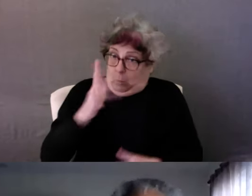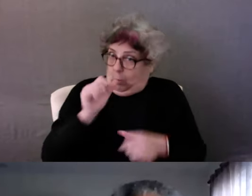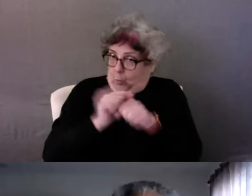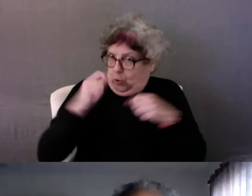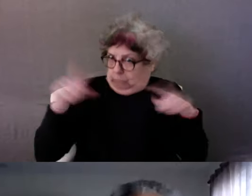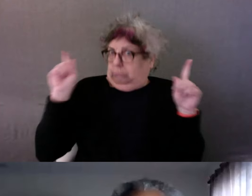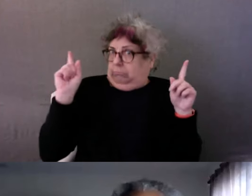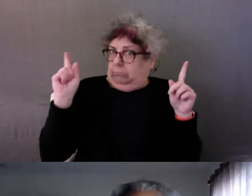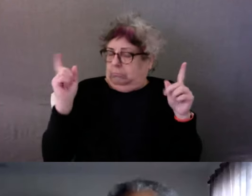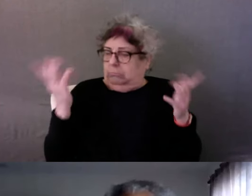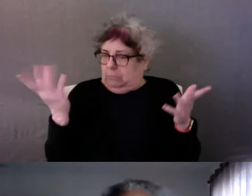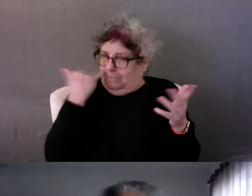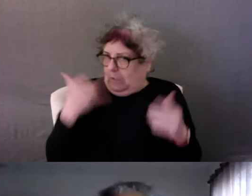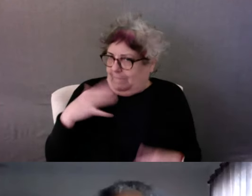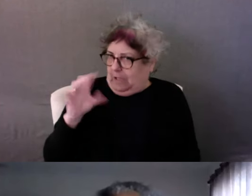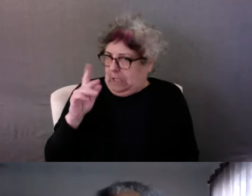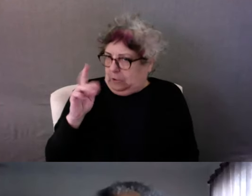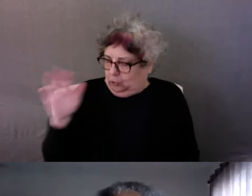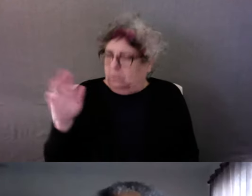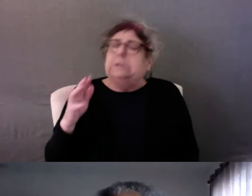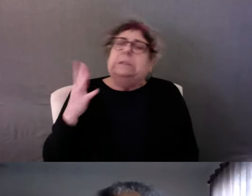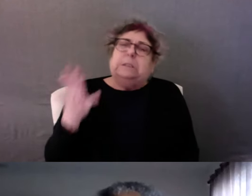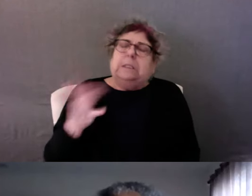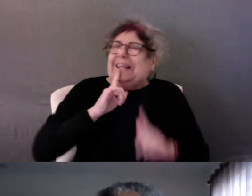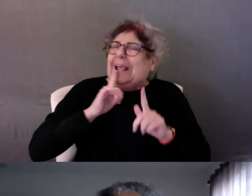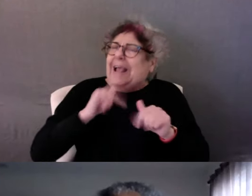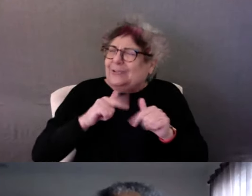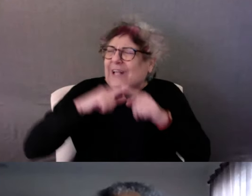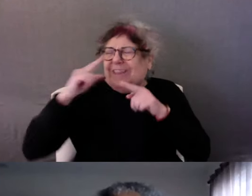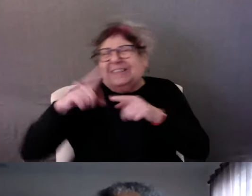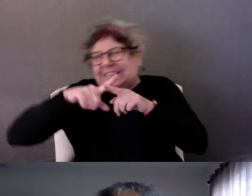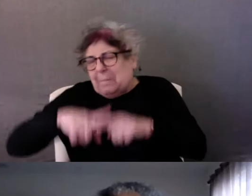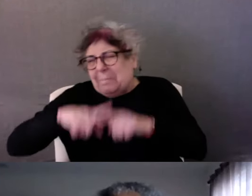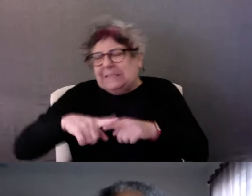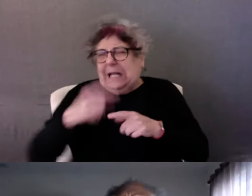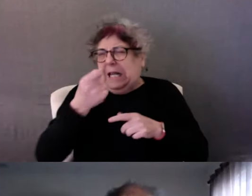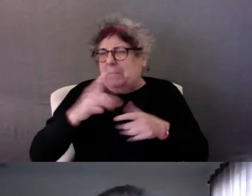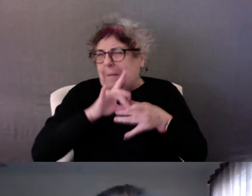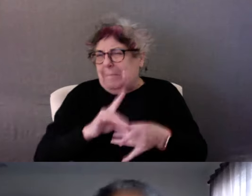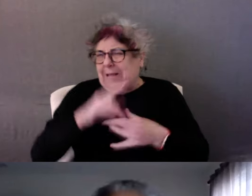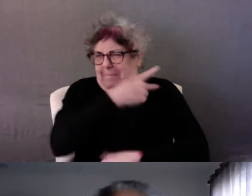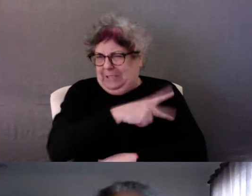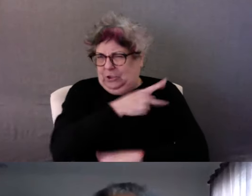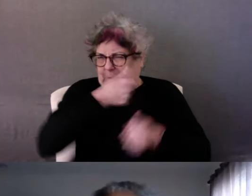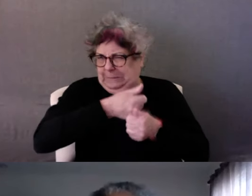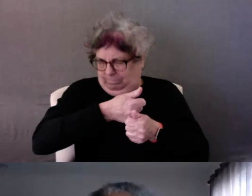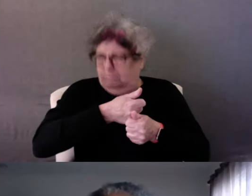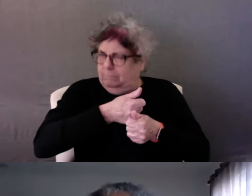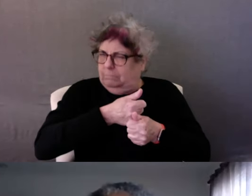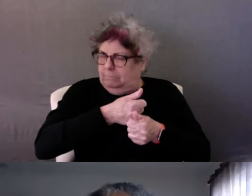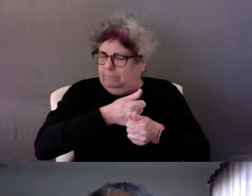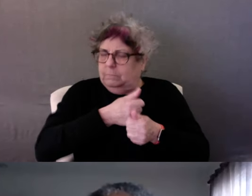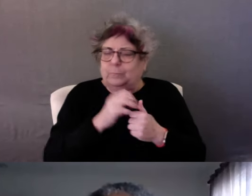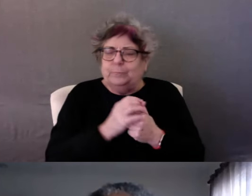work in people with cancer, for example? Mm-hmm. The answer to this, I think, depends a little bit on the patient, right? Mm-hmm. Patients